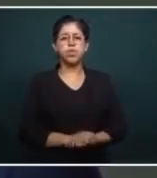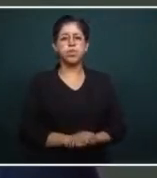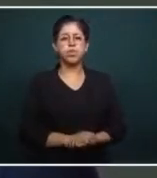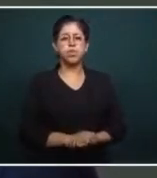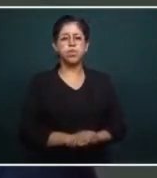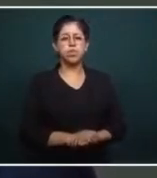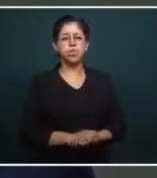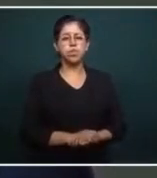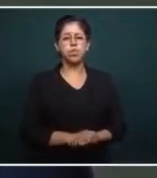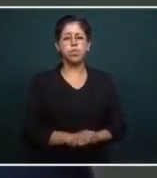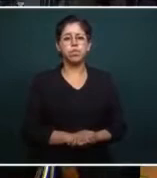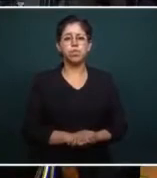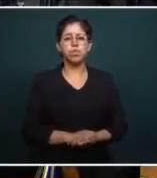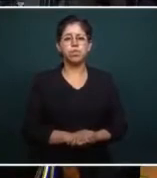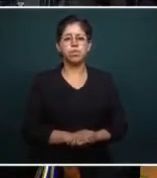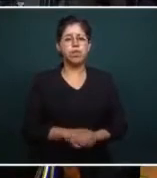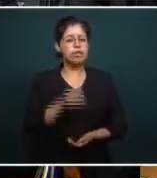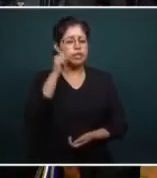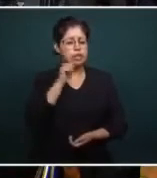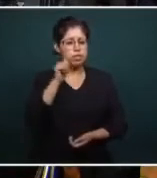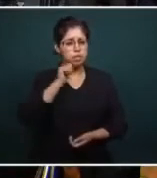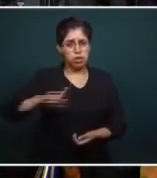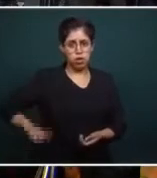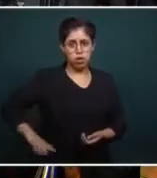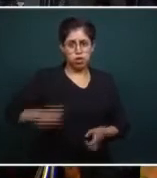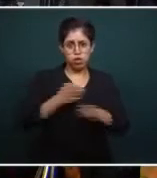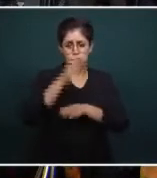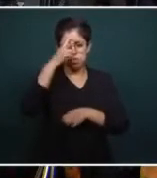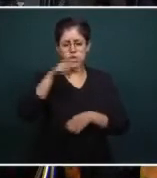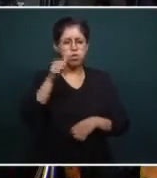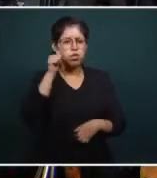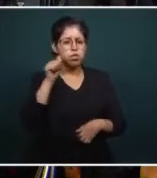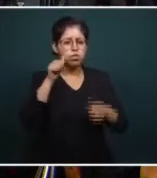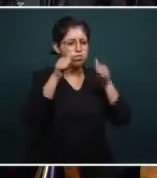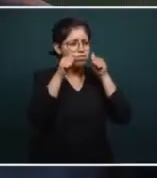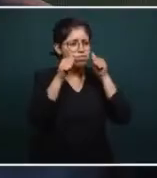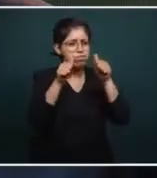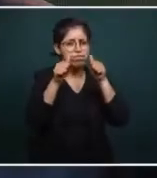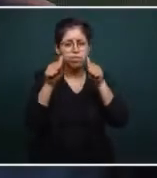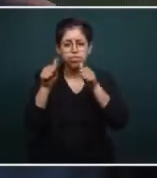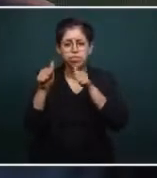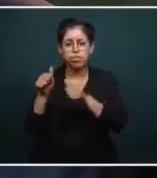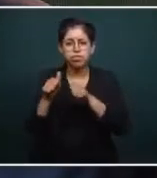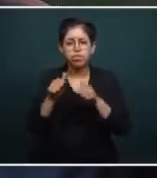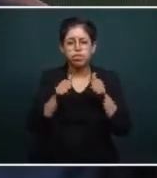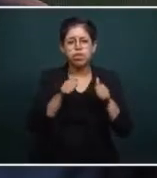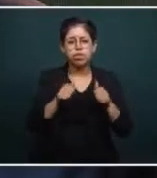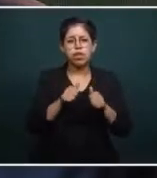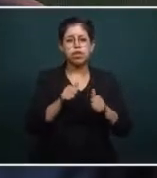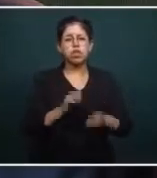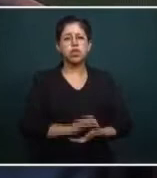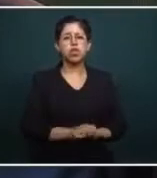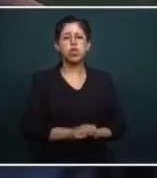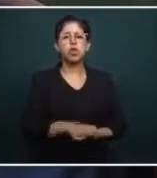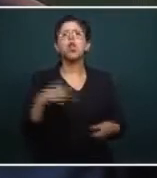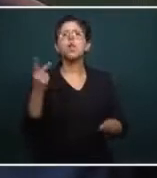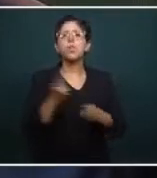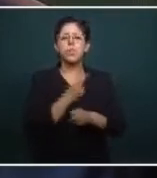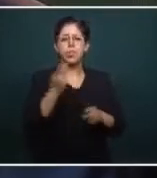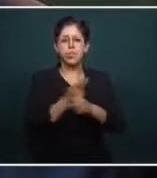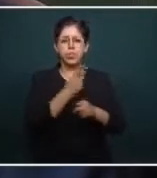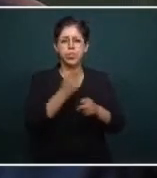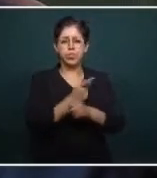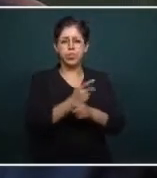está pendiente is está al tanto very de well lo aware que sucede of what